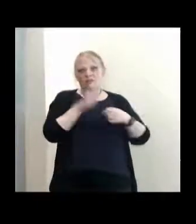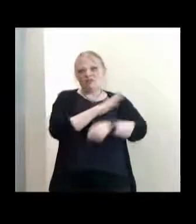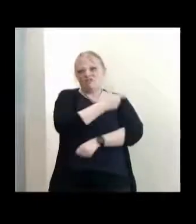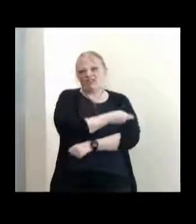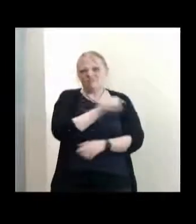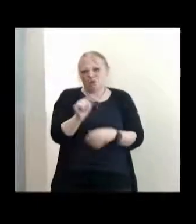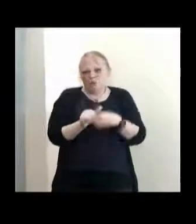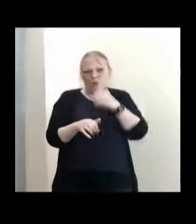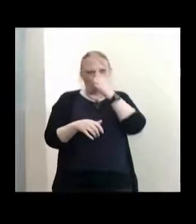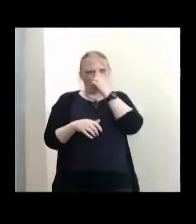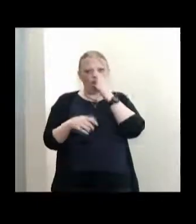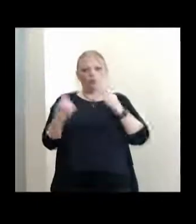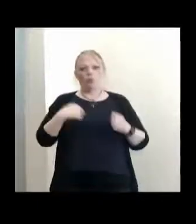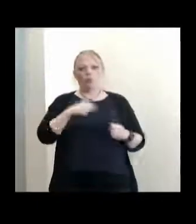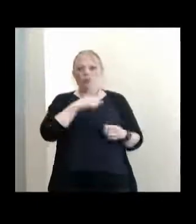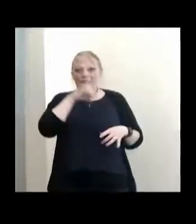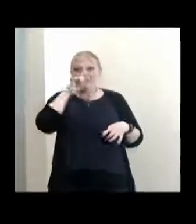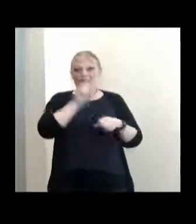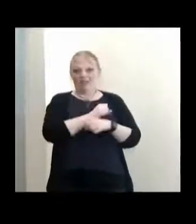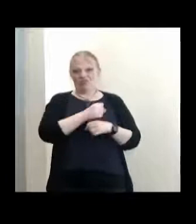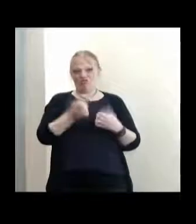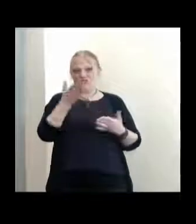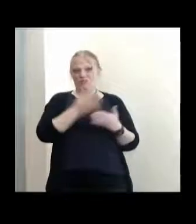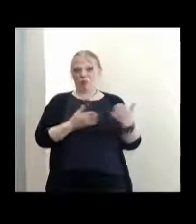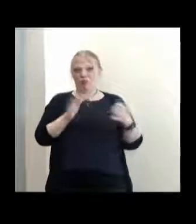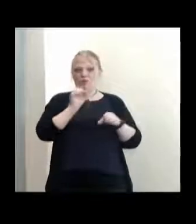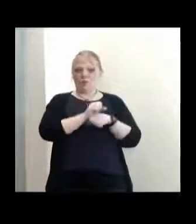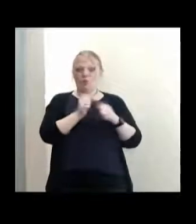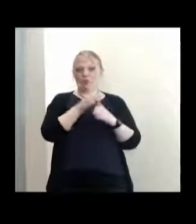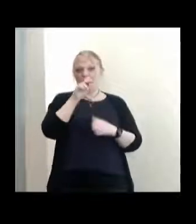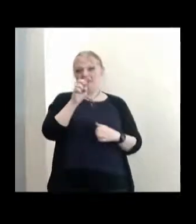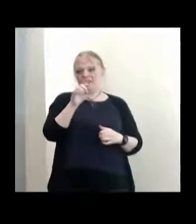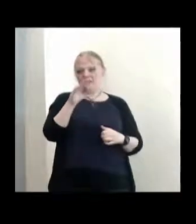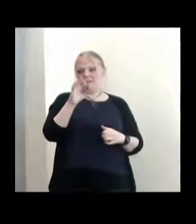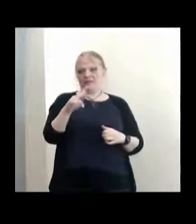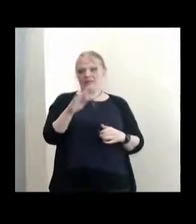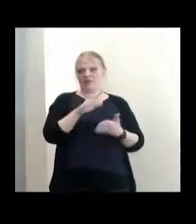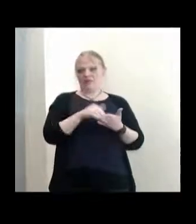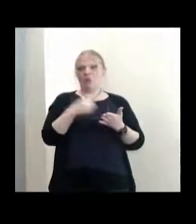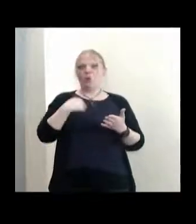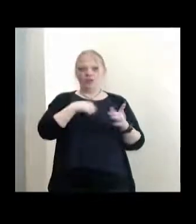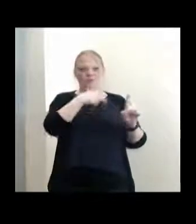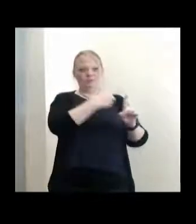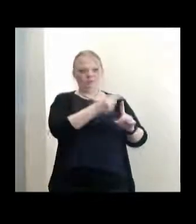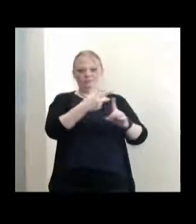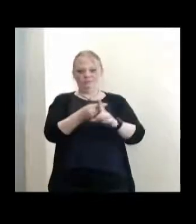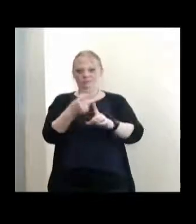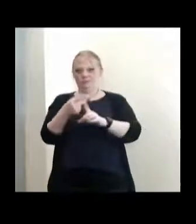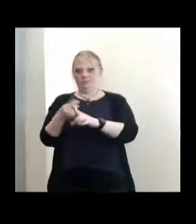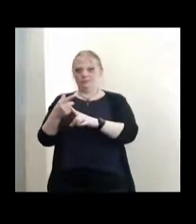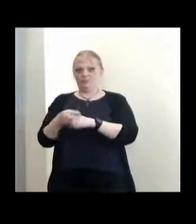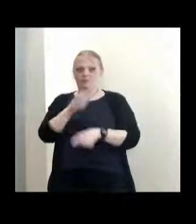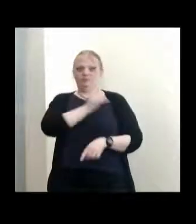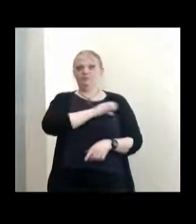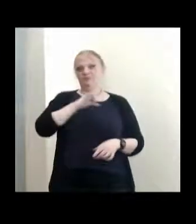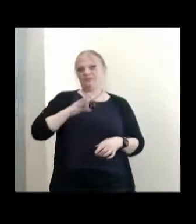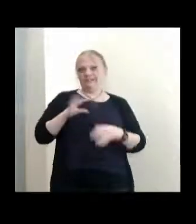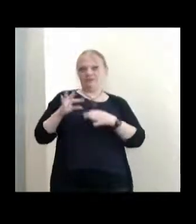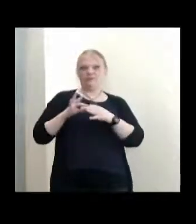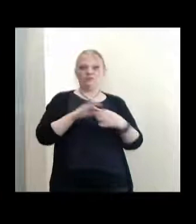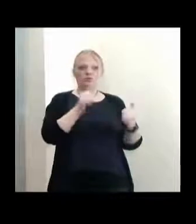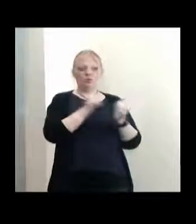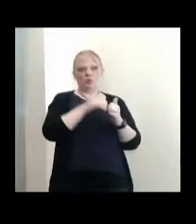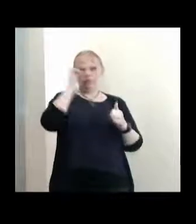vaccinated. We've actually, as part of our work with the KeyBank Center, we have been vaccinating staff associated with the